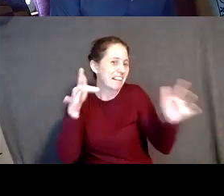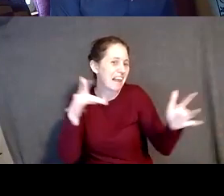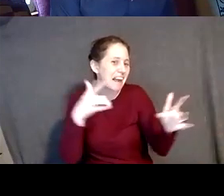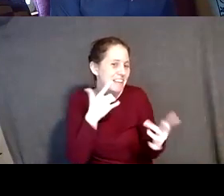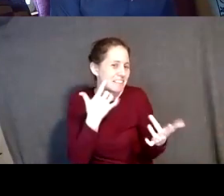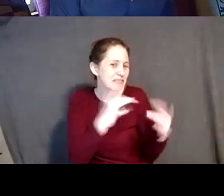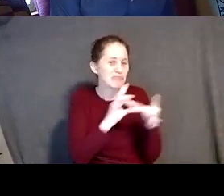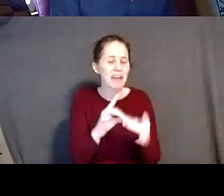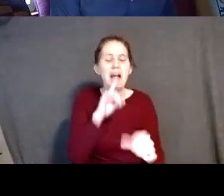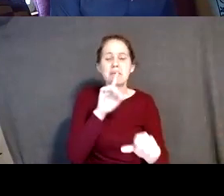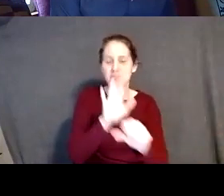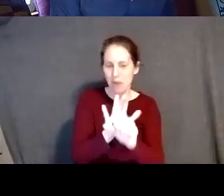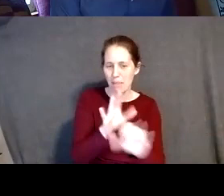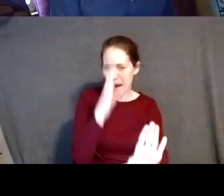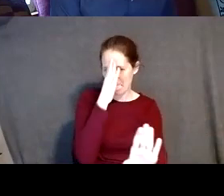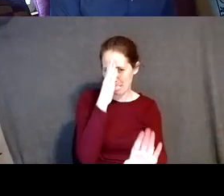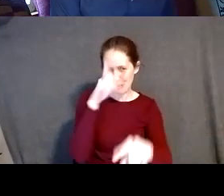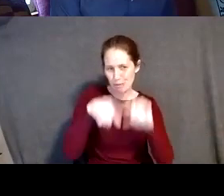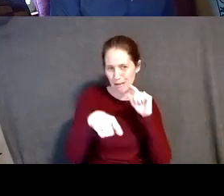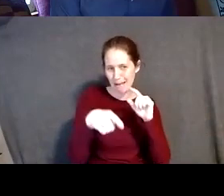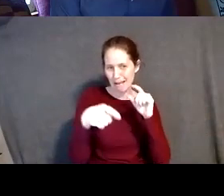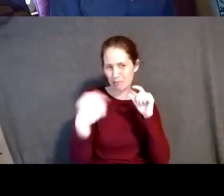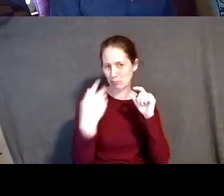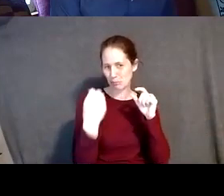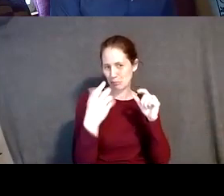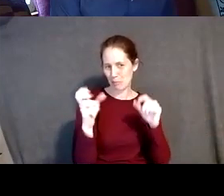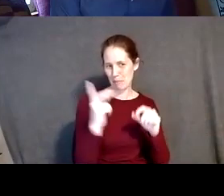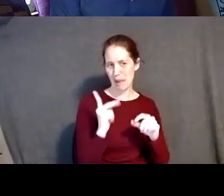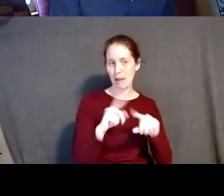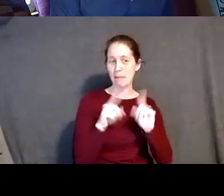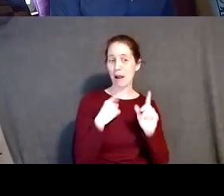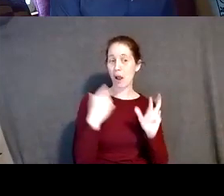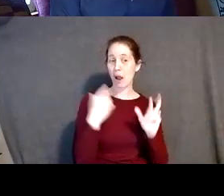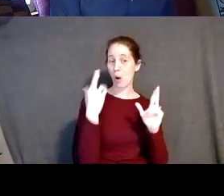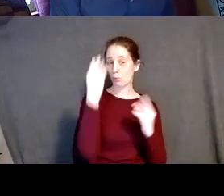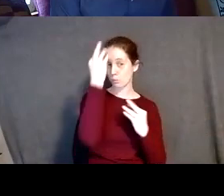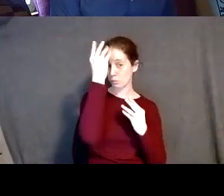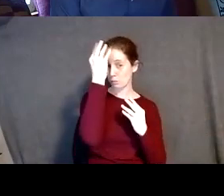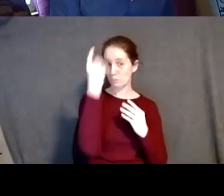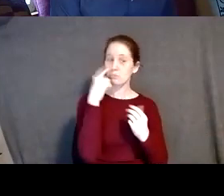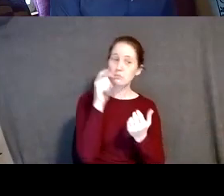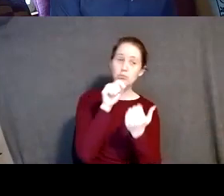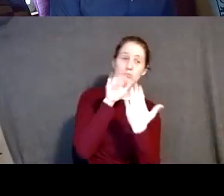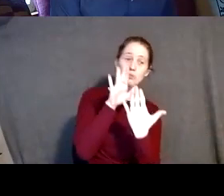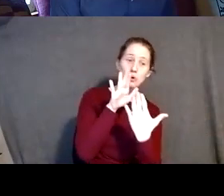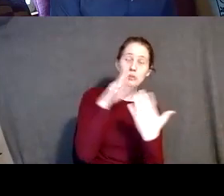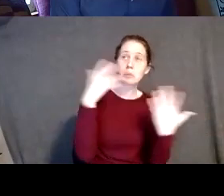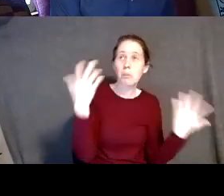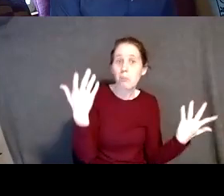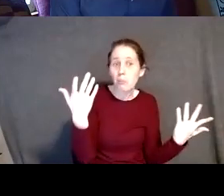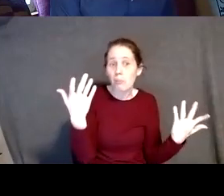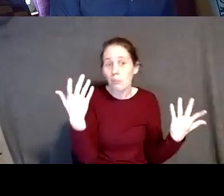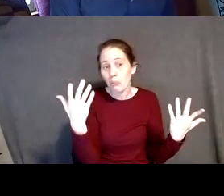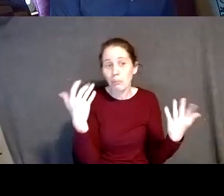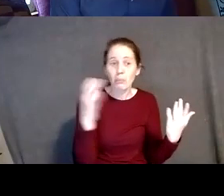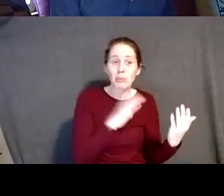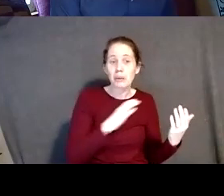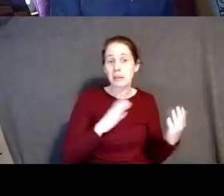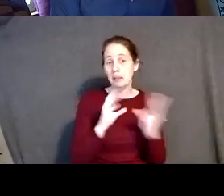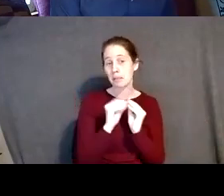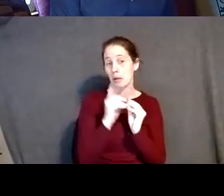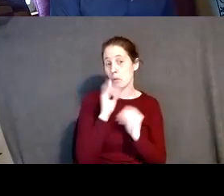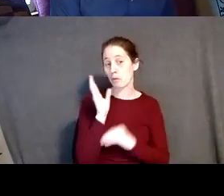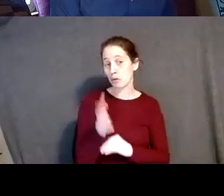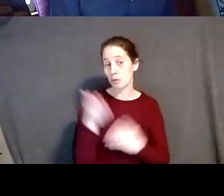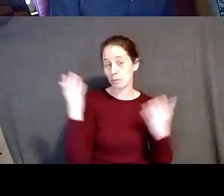relevant, I promise. And I know you can't talk back to me, but I do hope you will consider addressing them in this city council meeting or in the